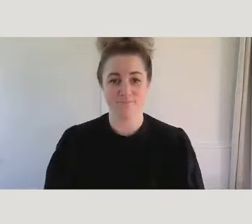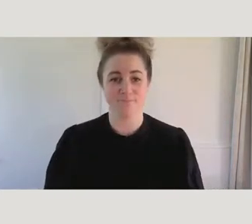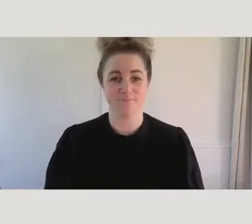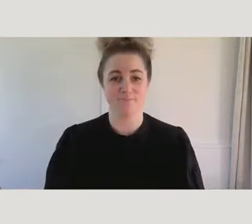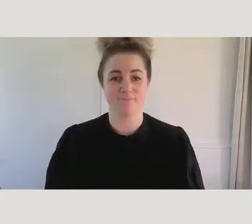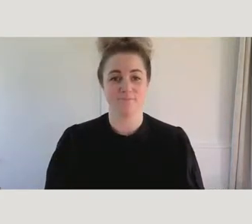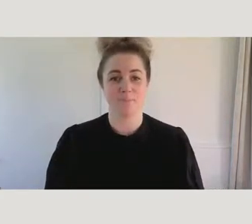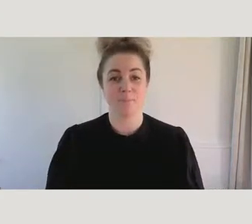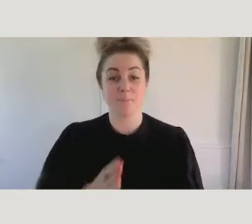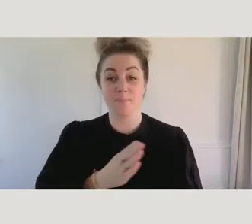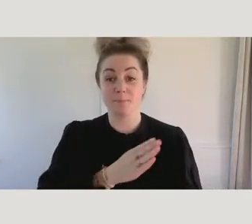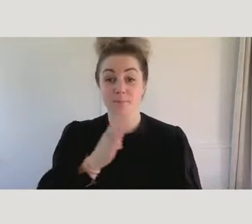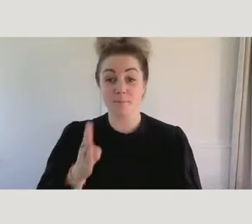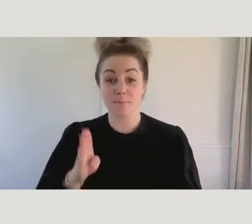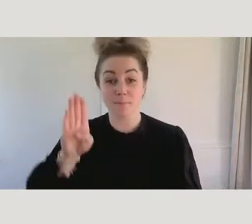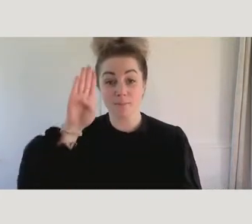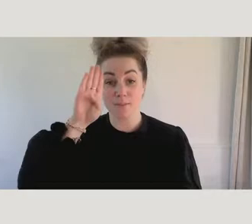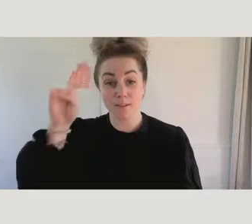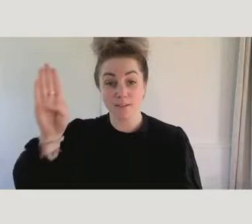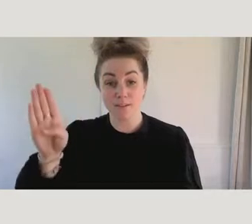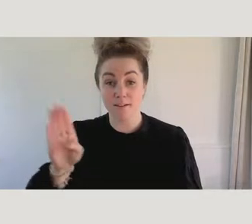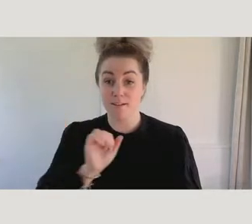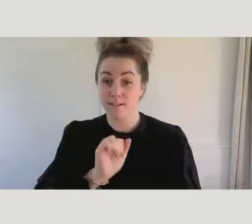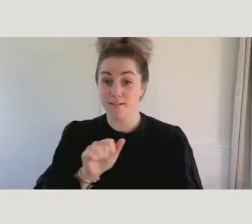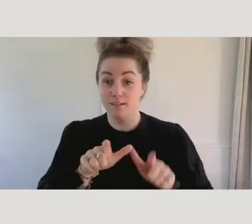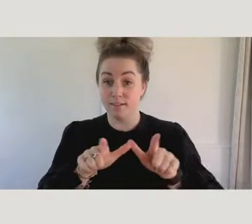thank you um